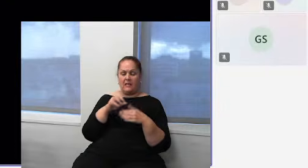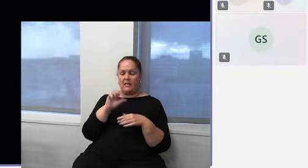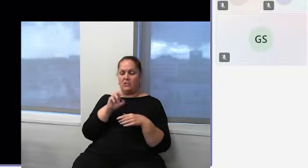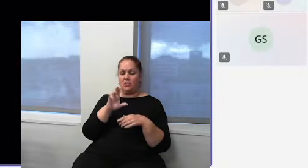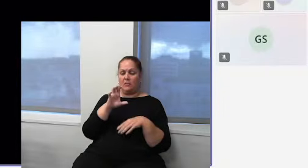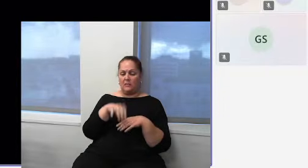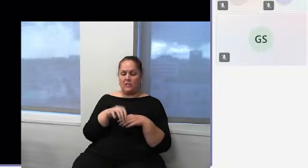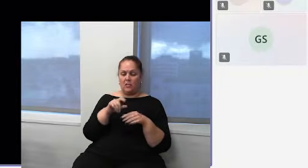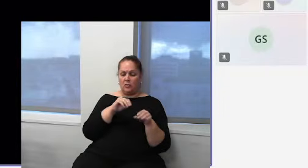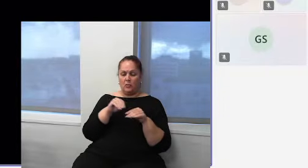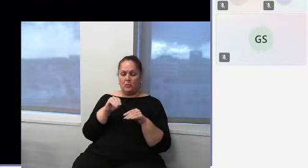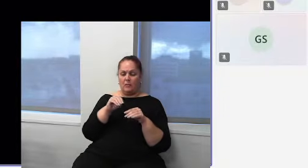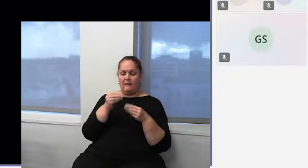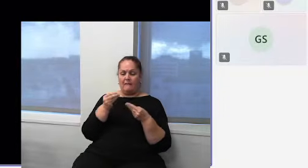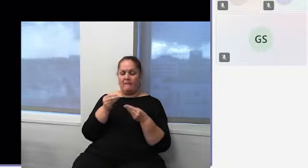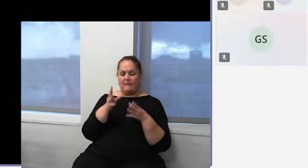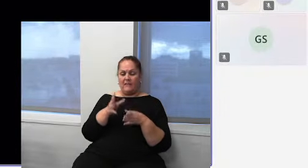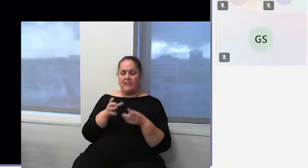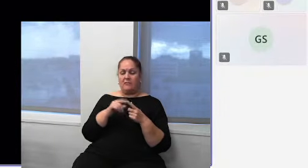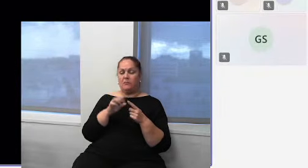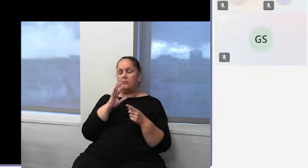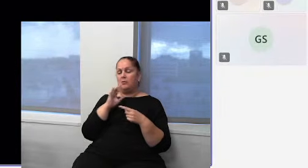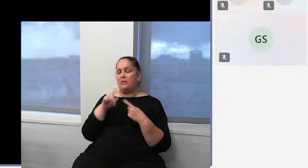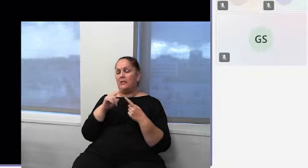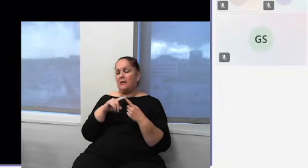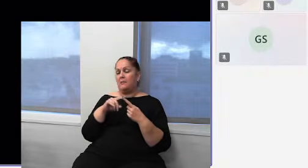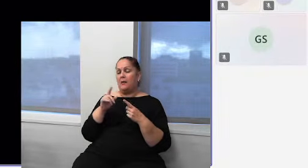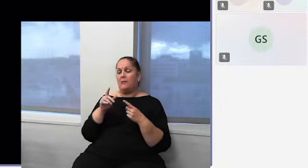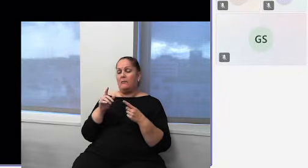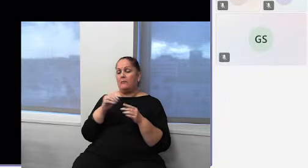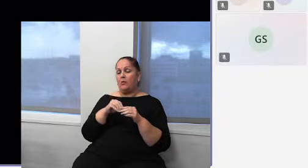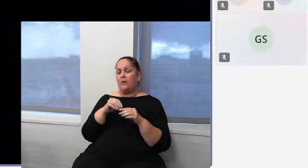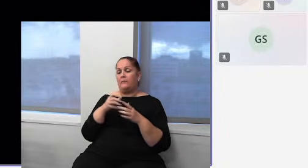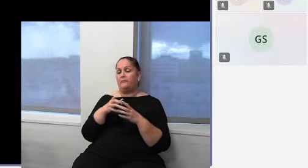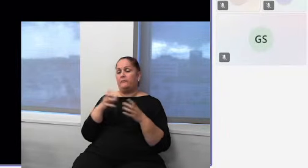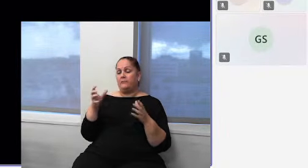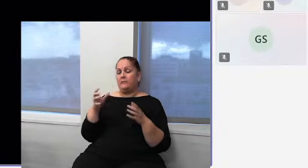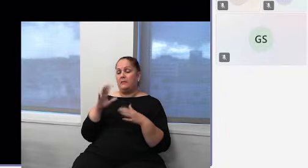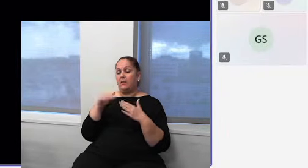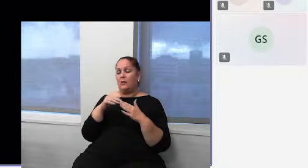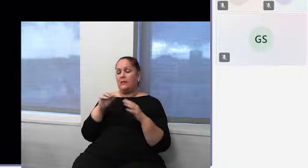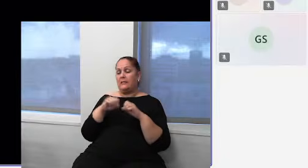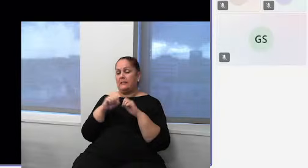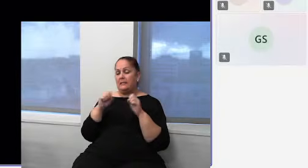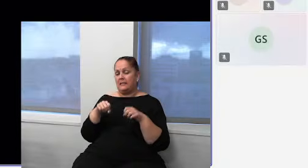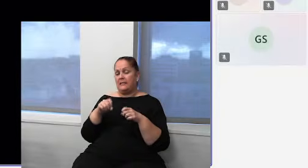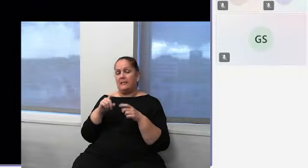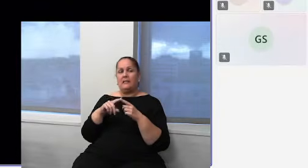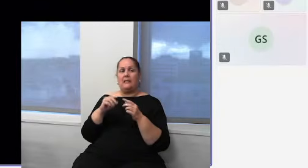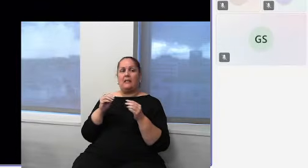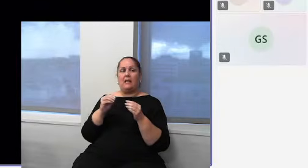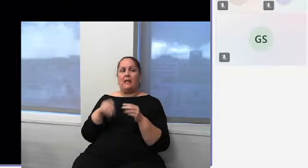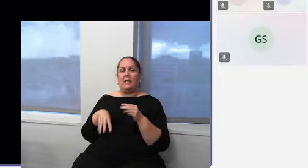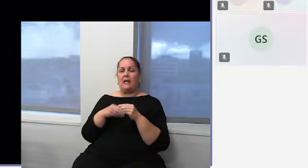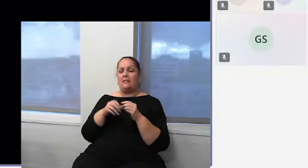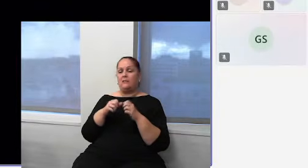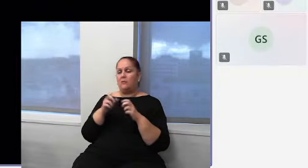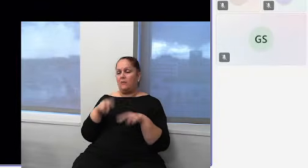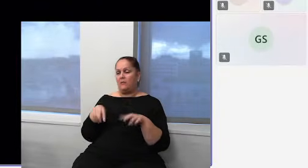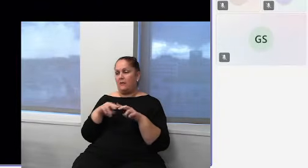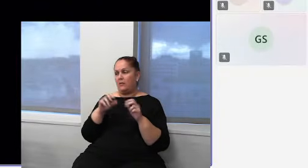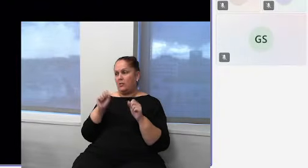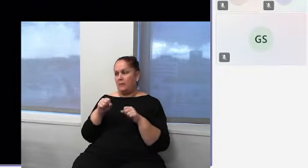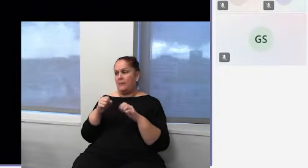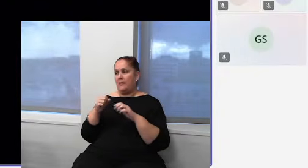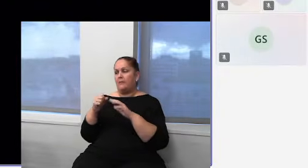that flexibility at the substation level to move feeders. I'm referring to even going further into the distribution system, which is adds even more